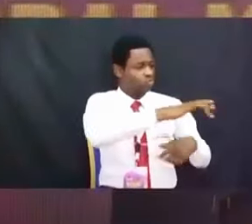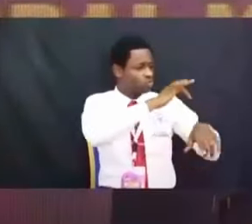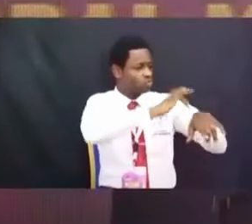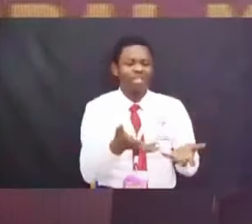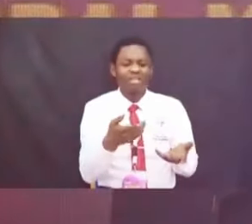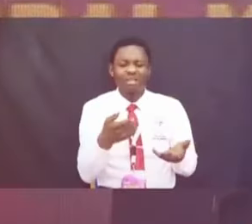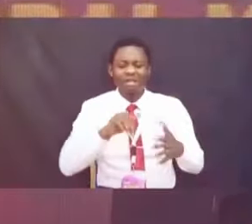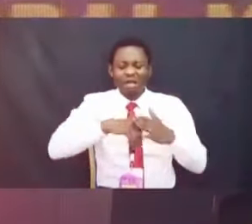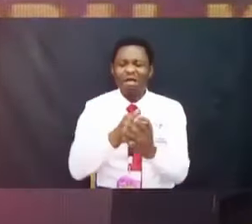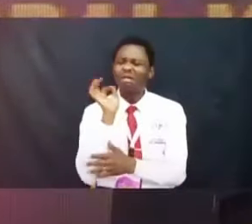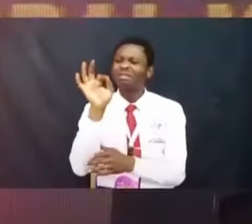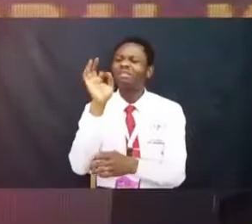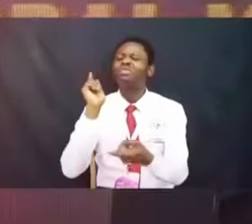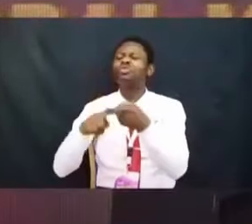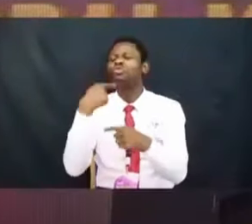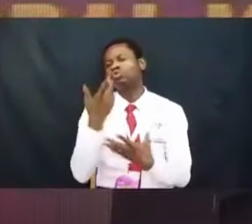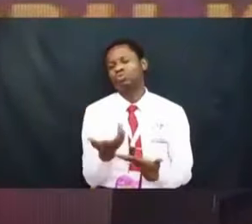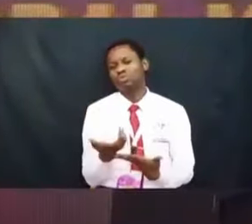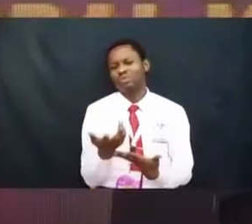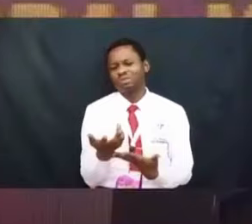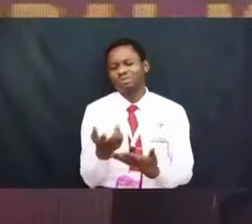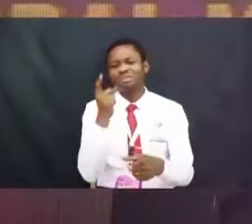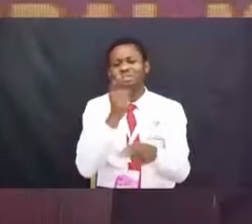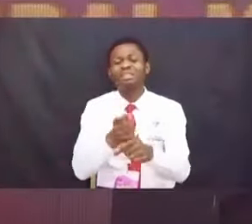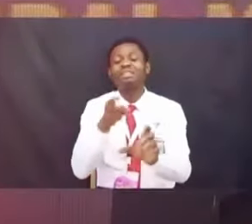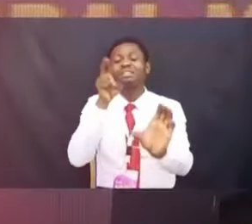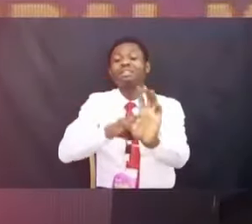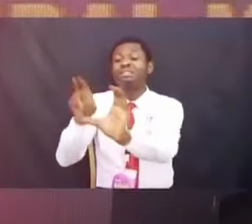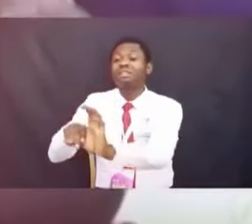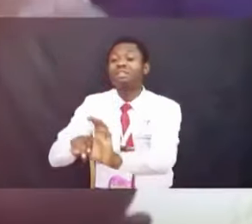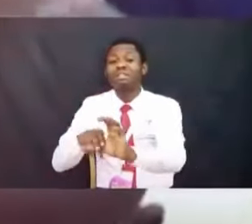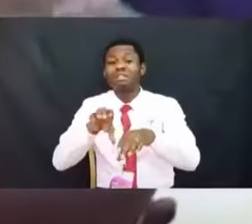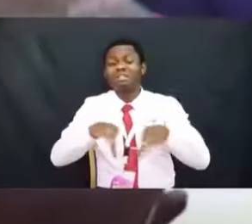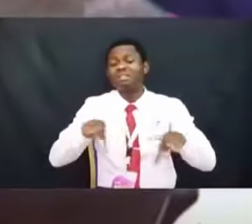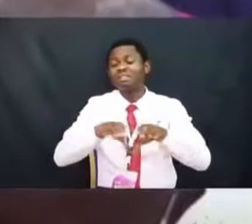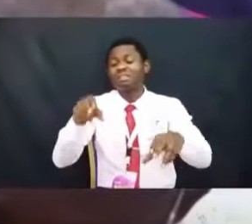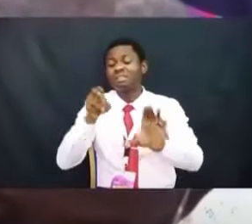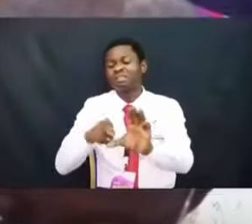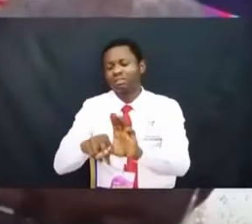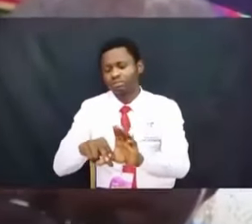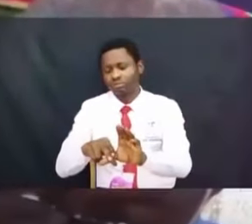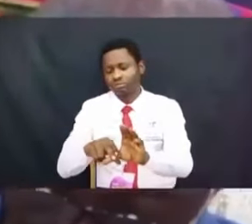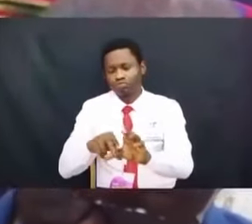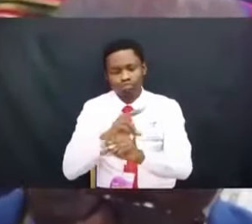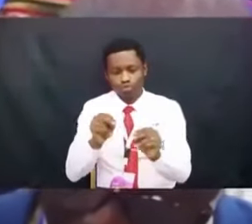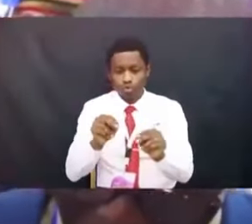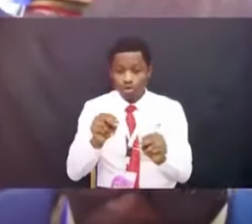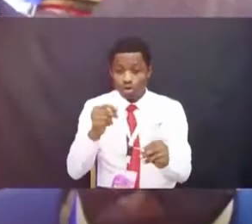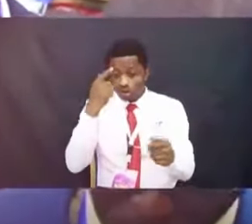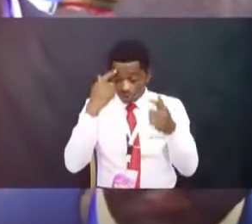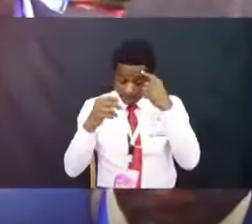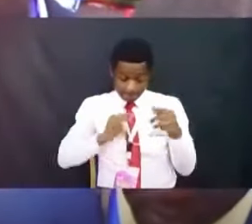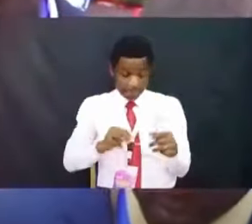who was I going to minister to? Chairs? Benches? It is in their strength that